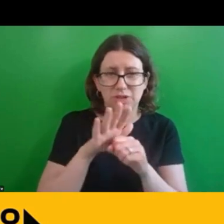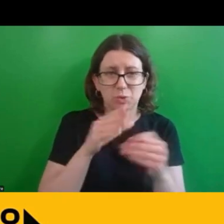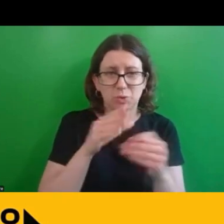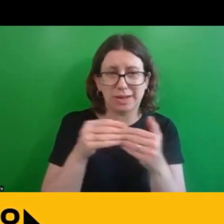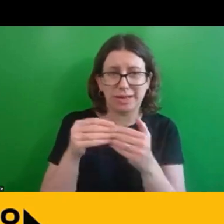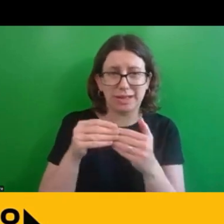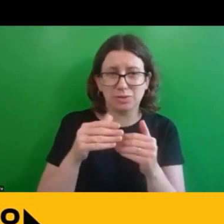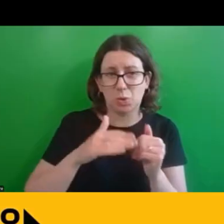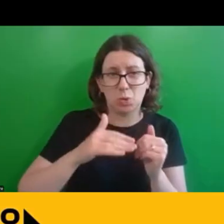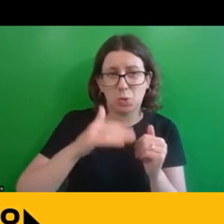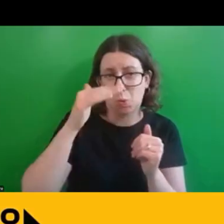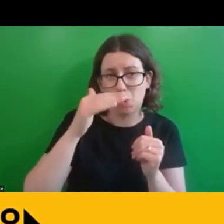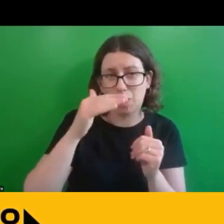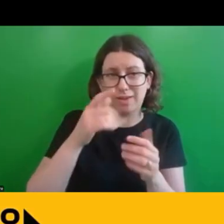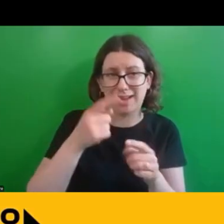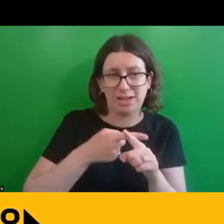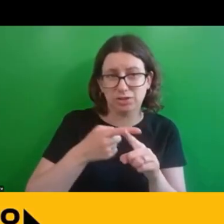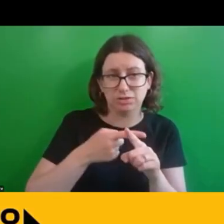of England